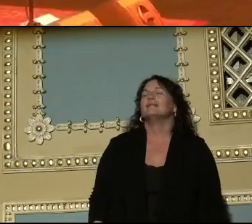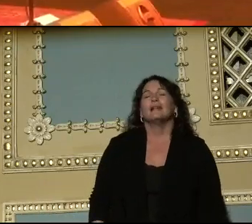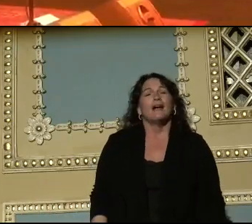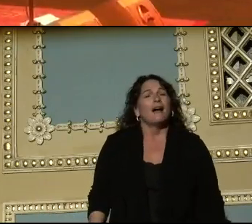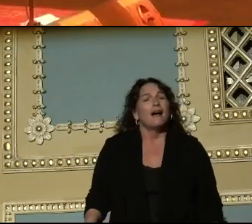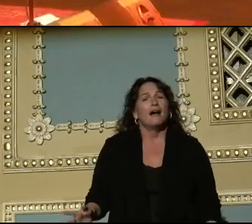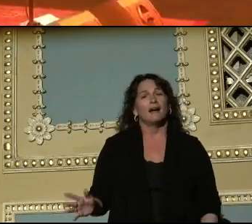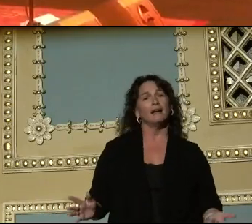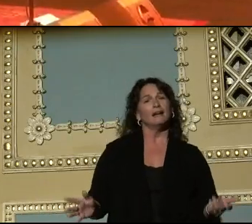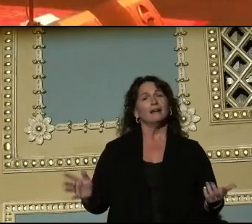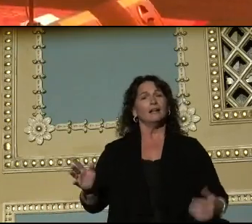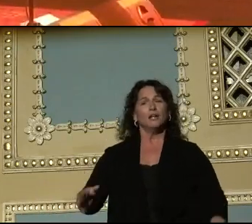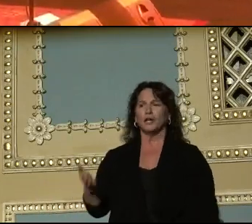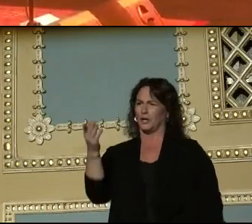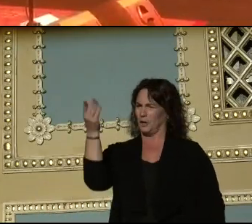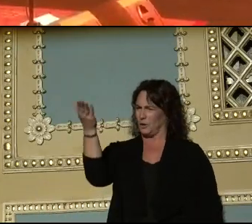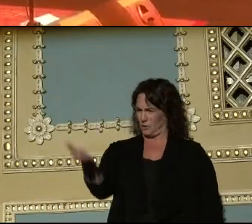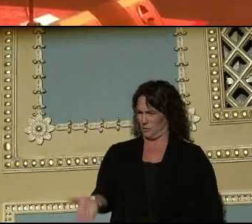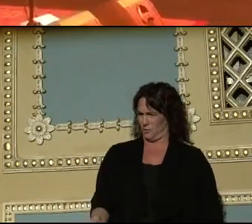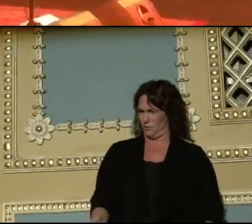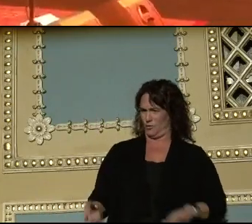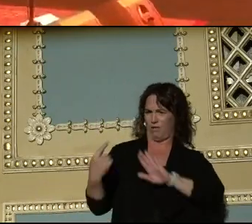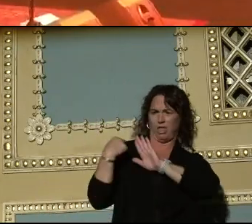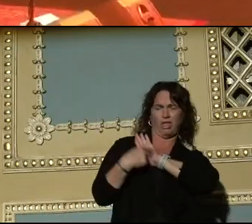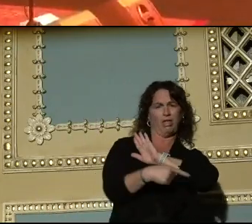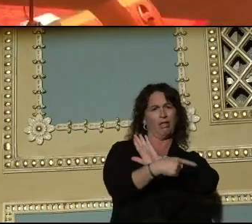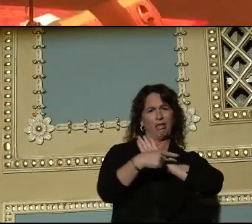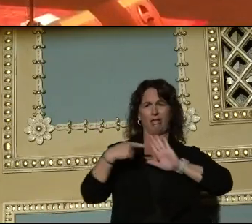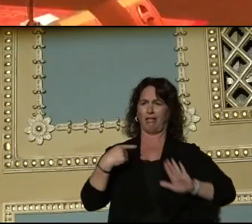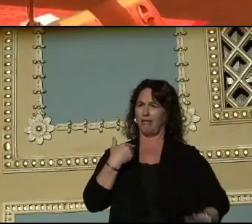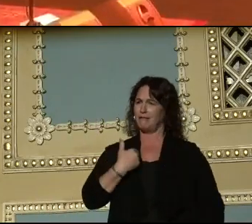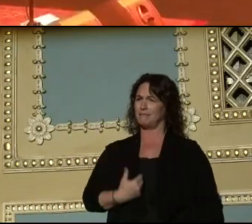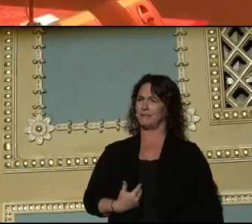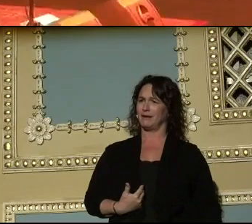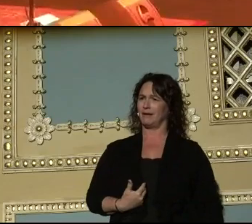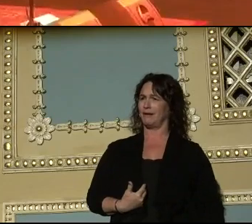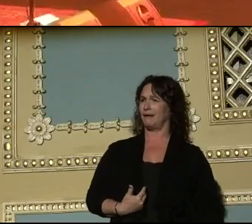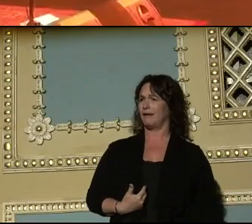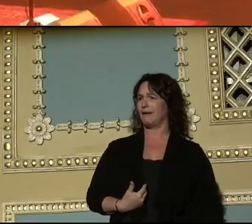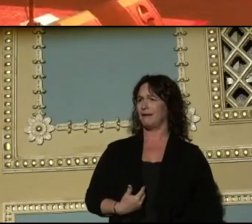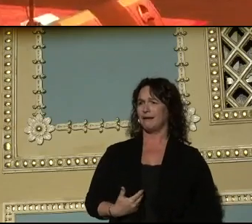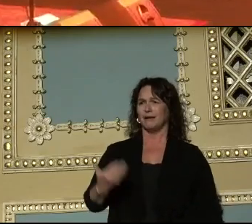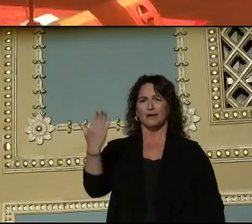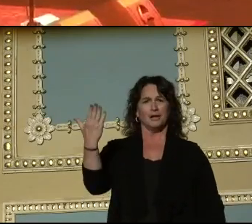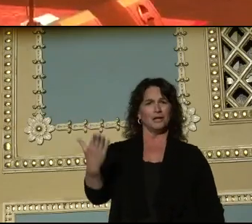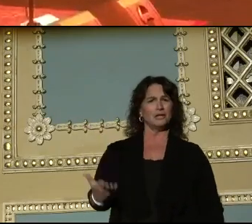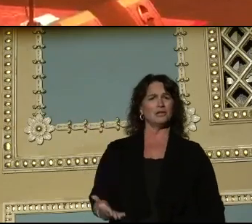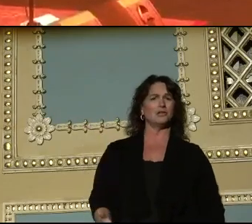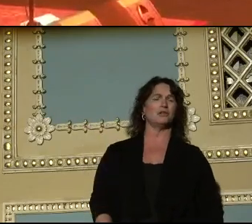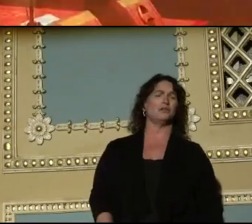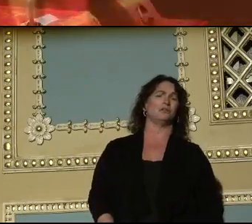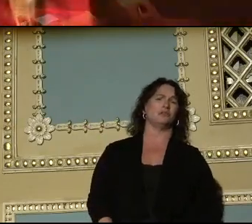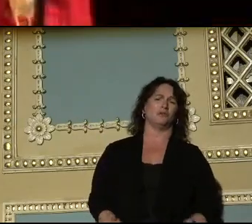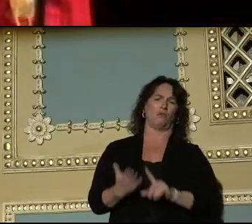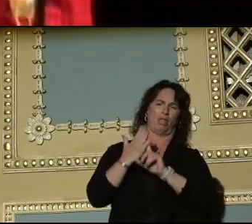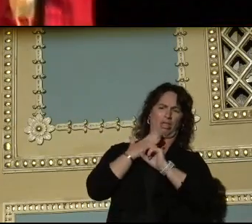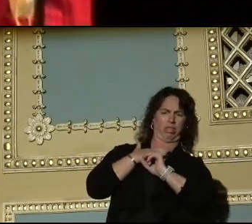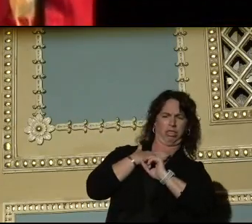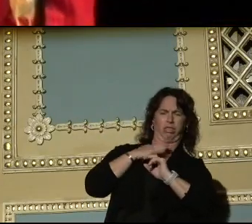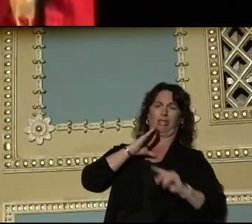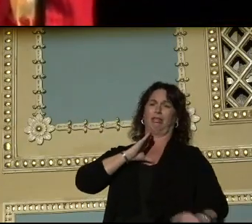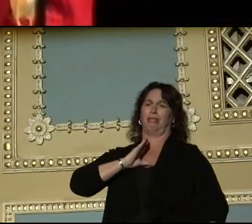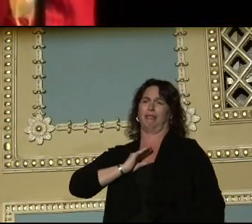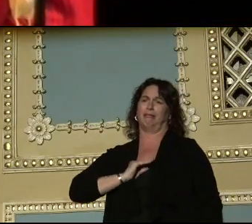I've been put down, I've been pushed round.